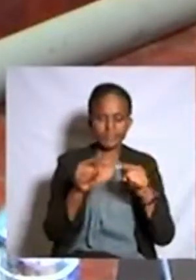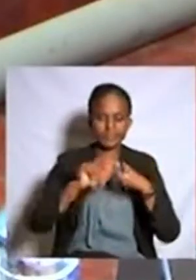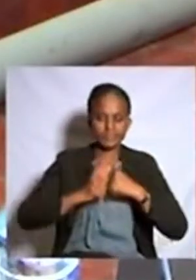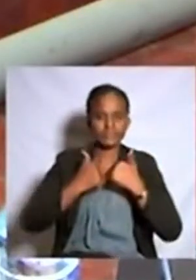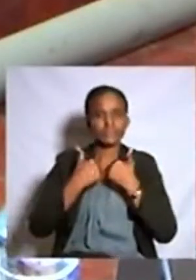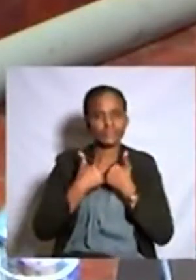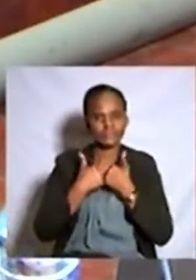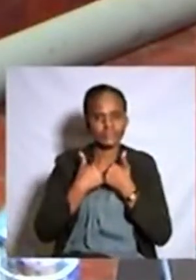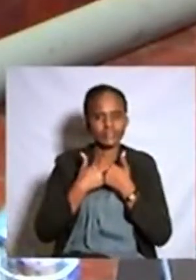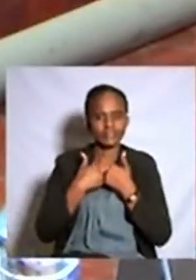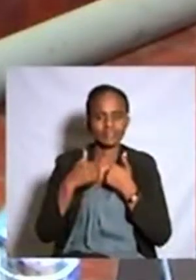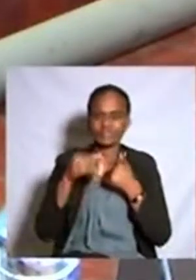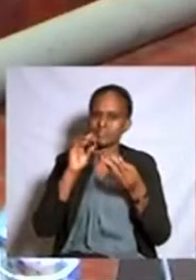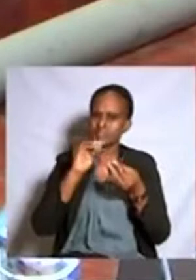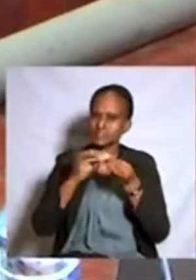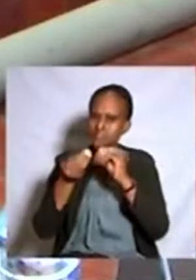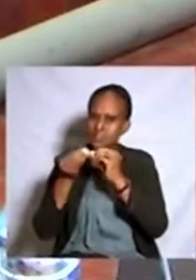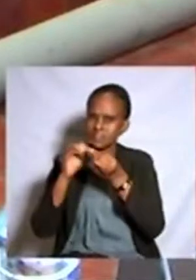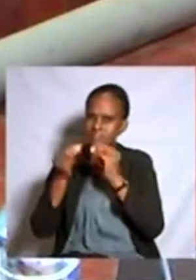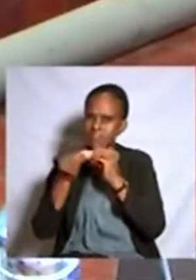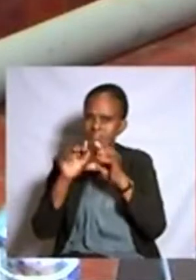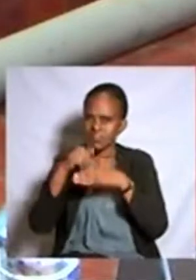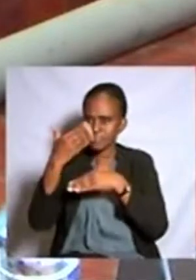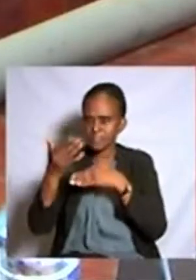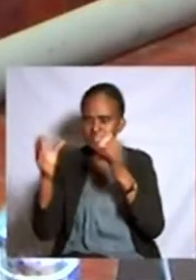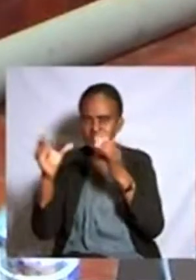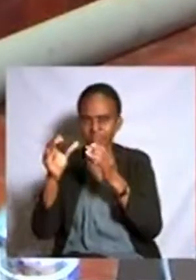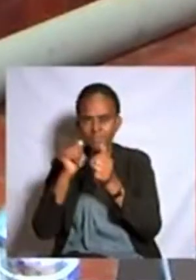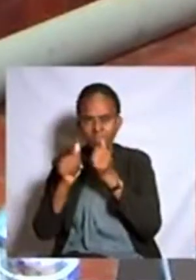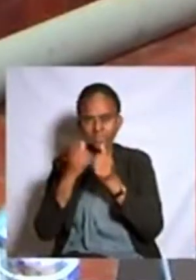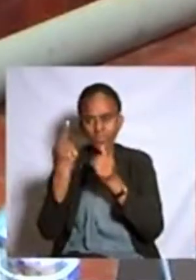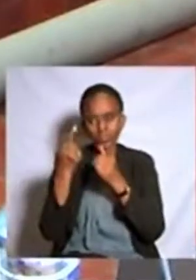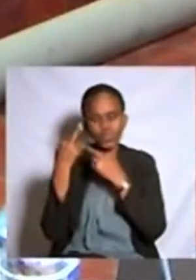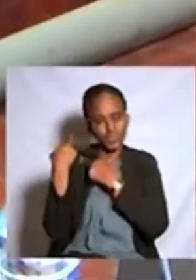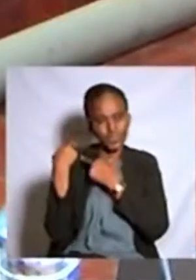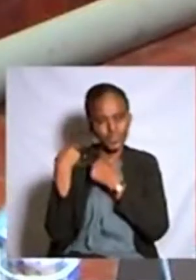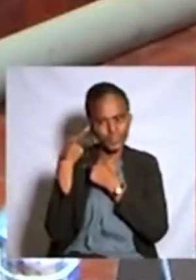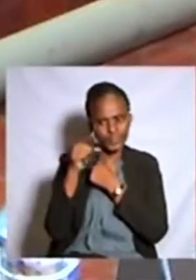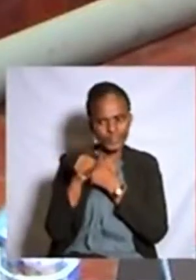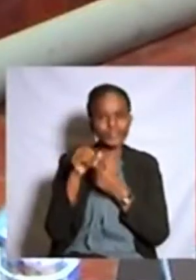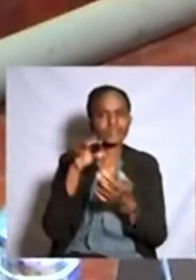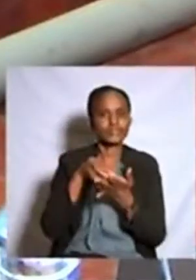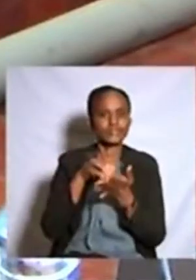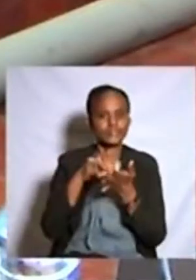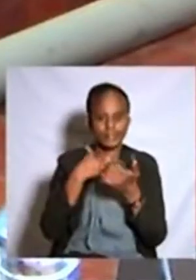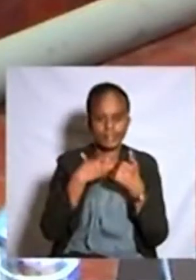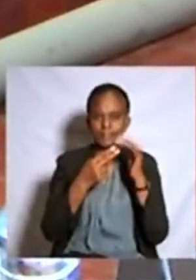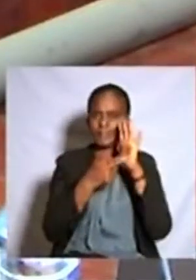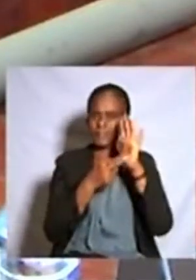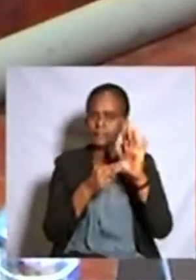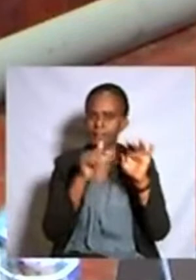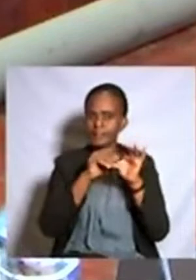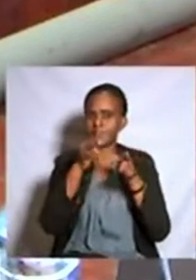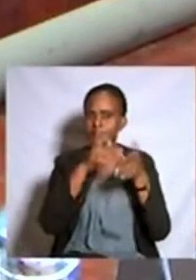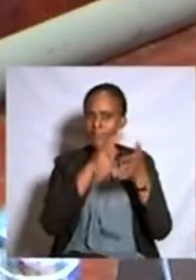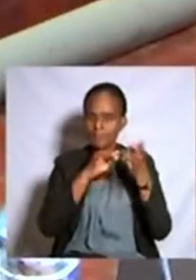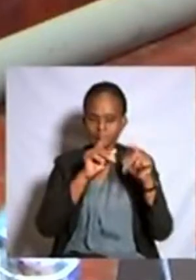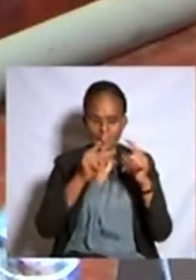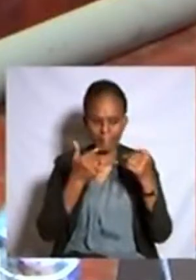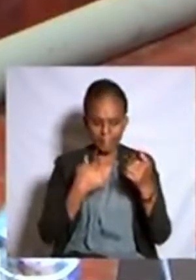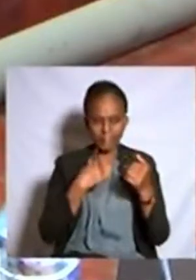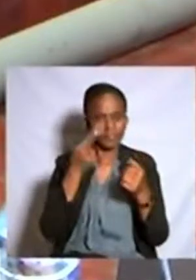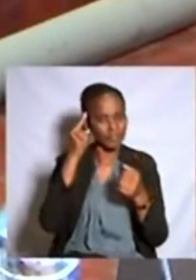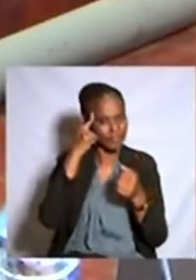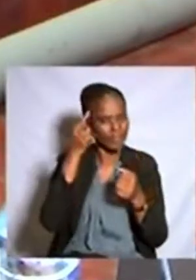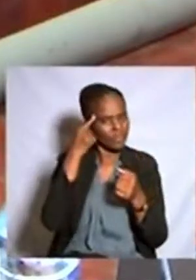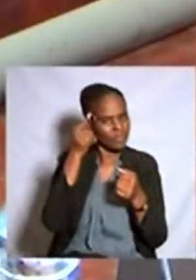had estimates coming in from external counsel that are handling these matters, we have indicated in the table. But I think perhaps